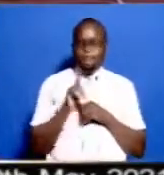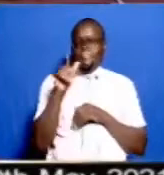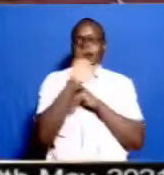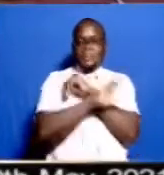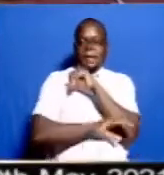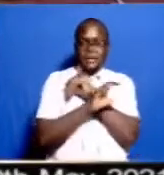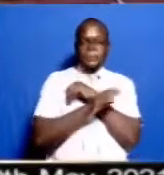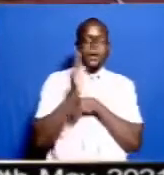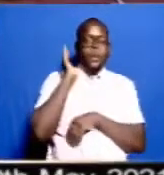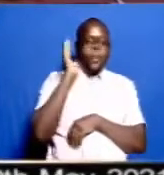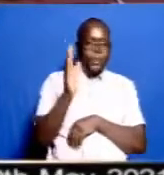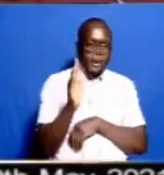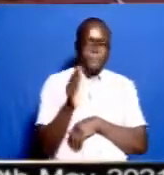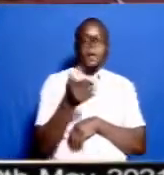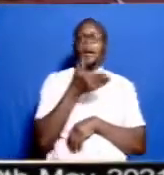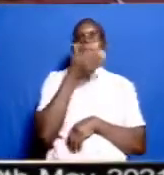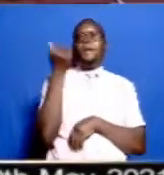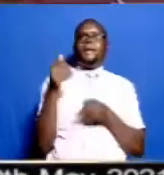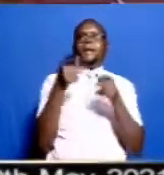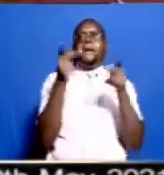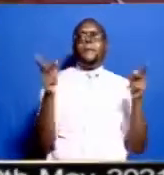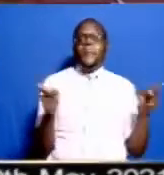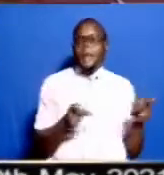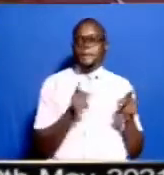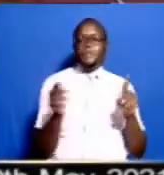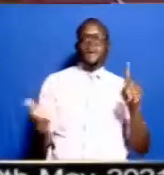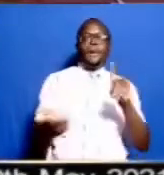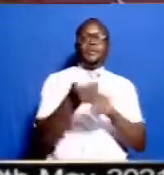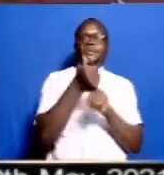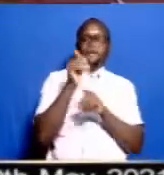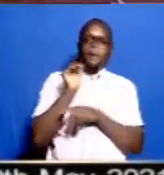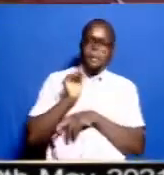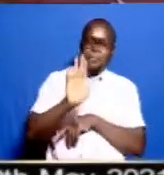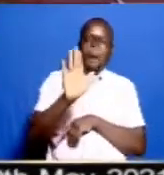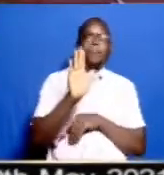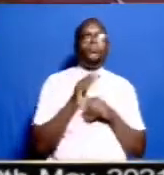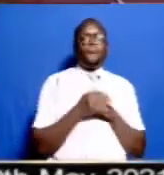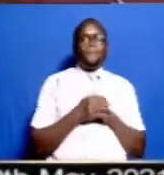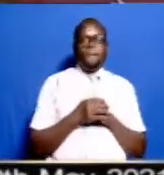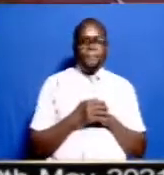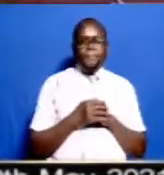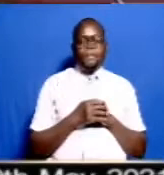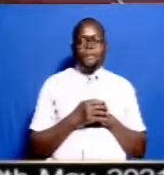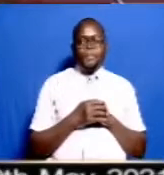country will be in a better place to meet its this kind of